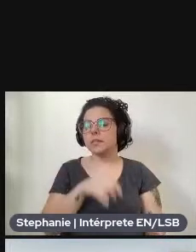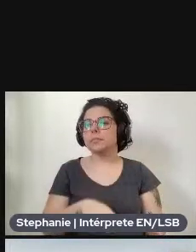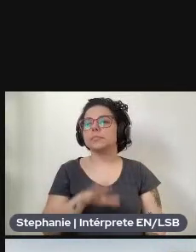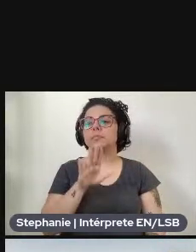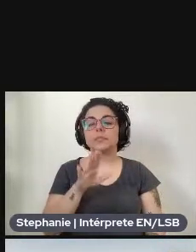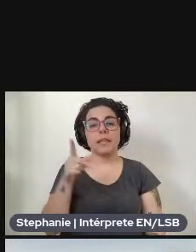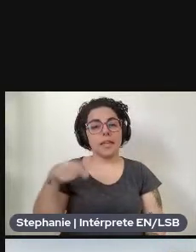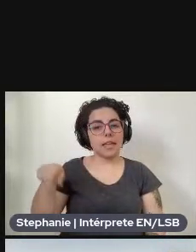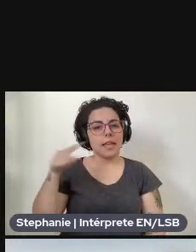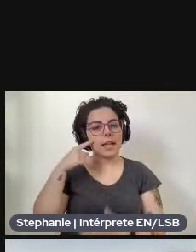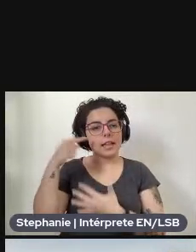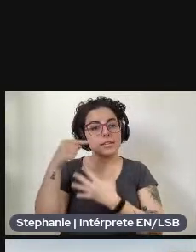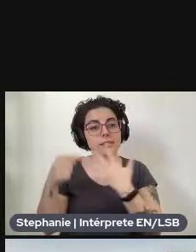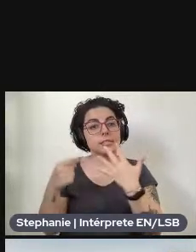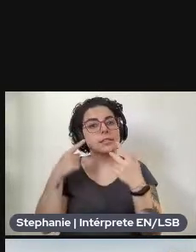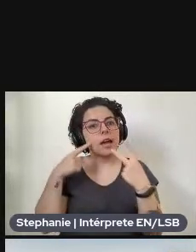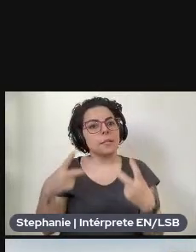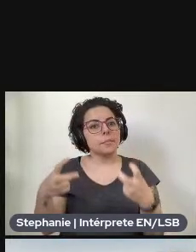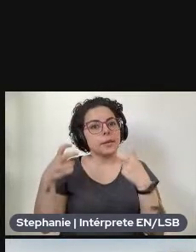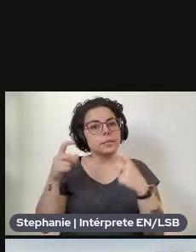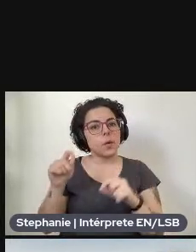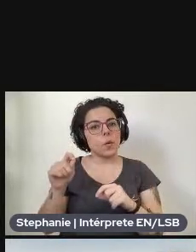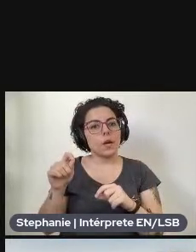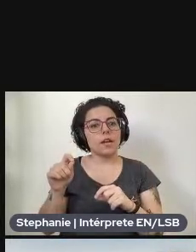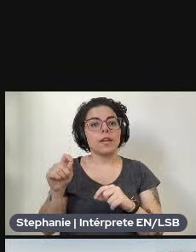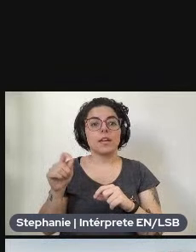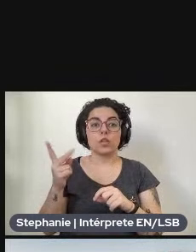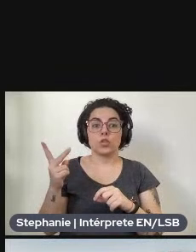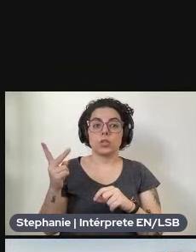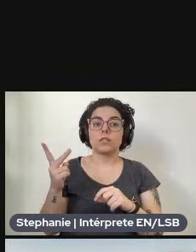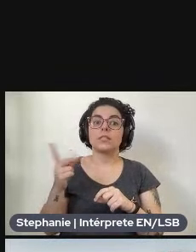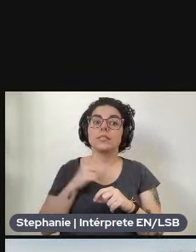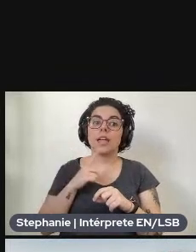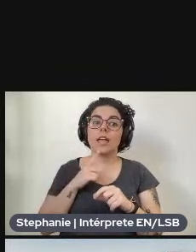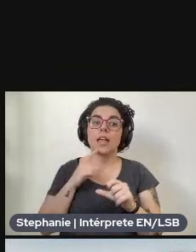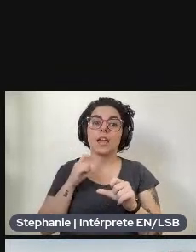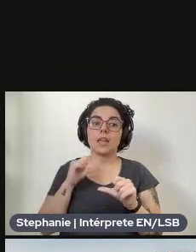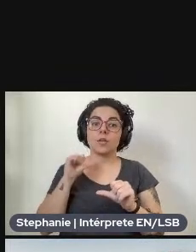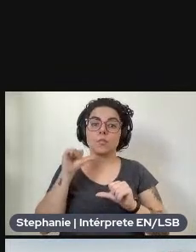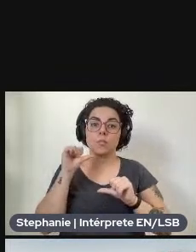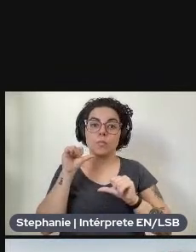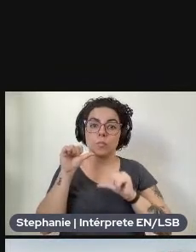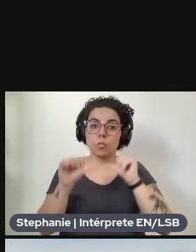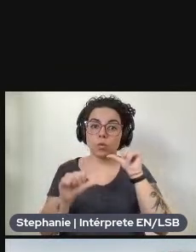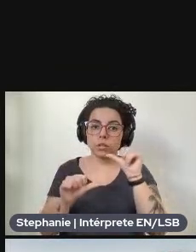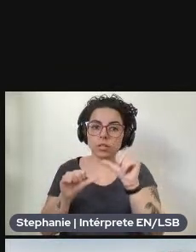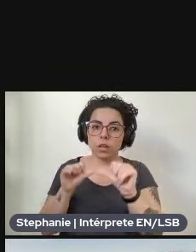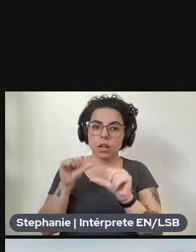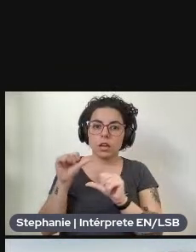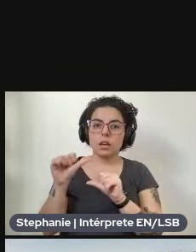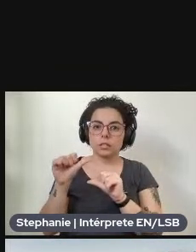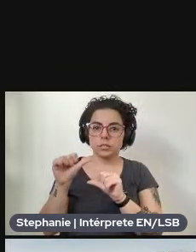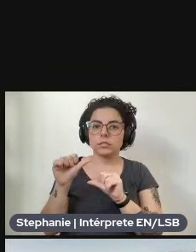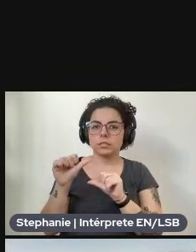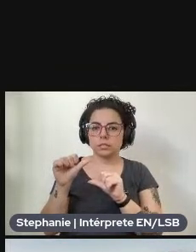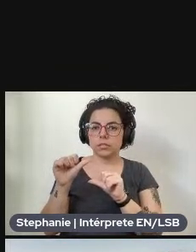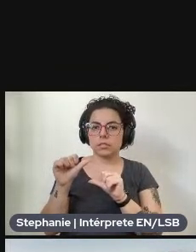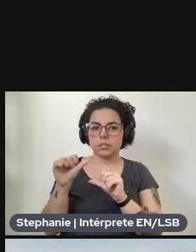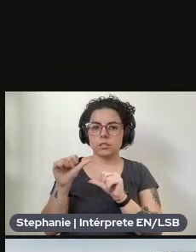they pay equal attention to both changes in form and in meaning. Secondly,